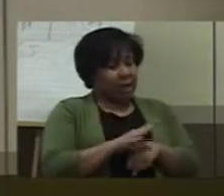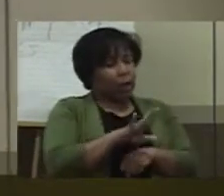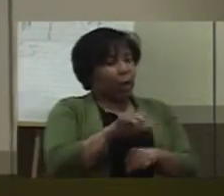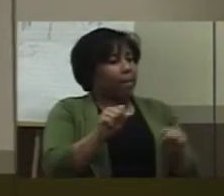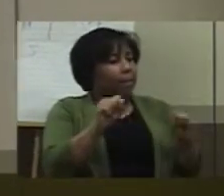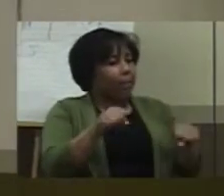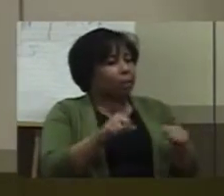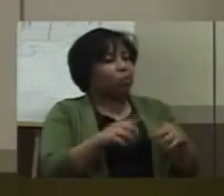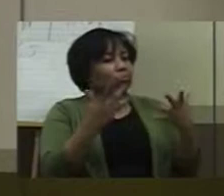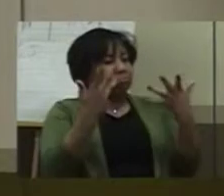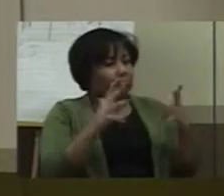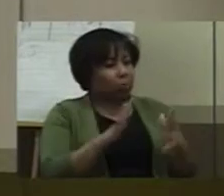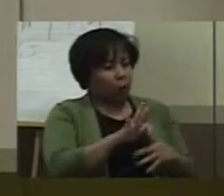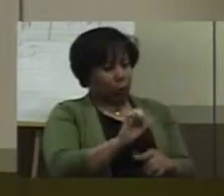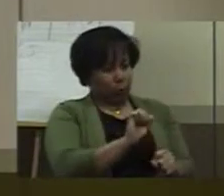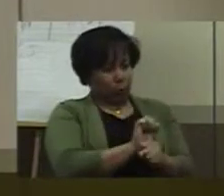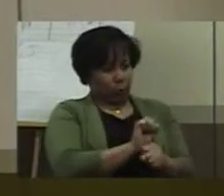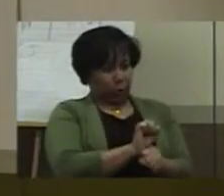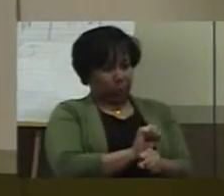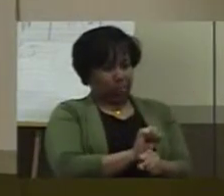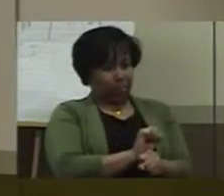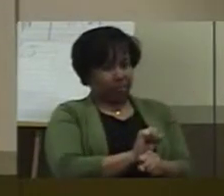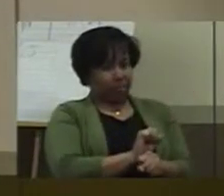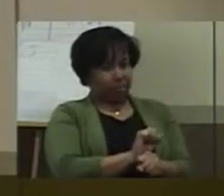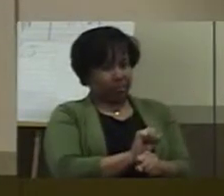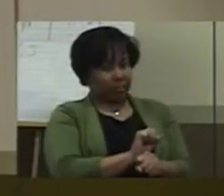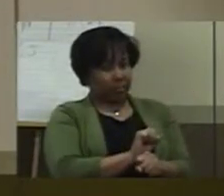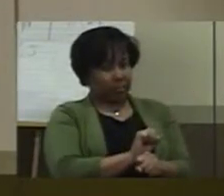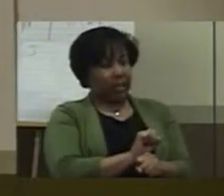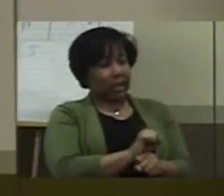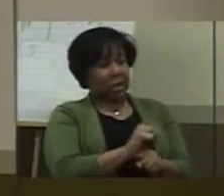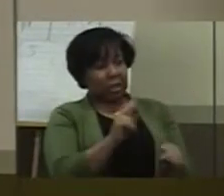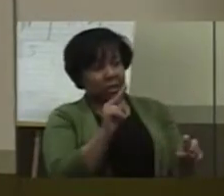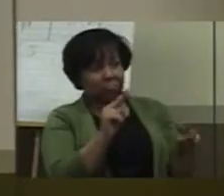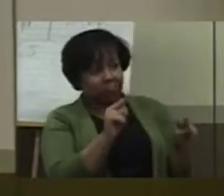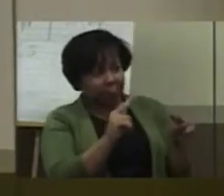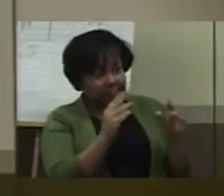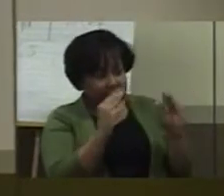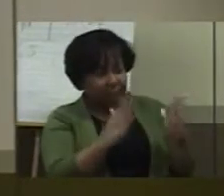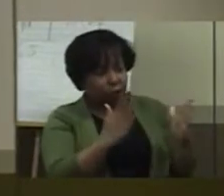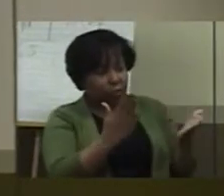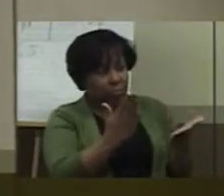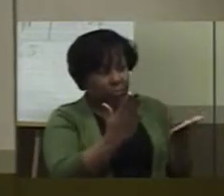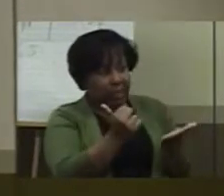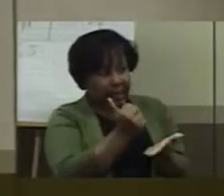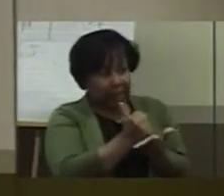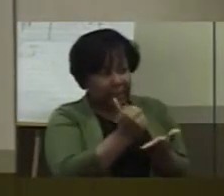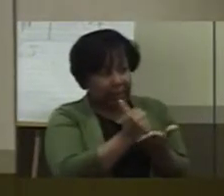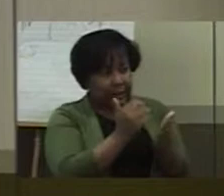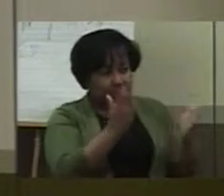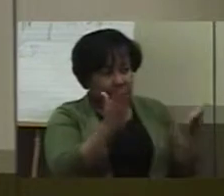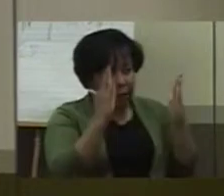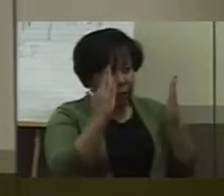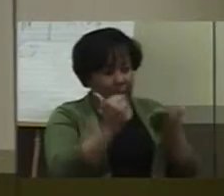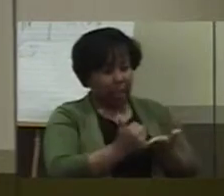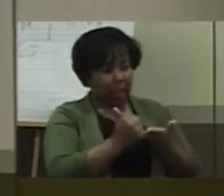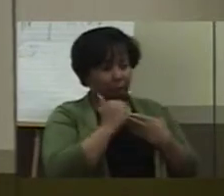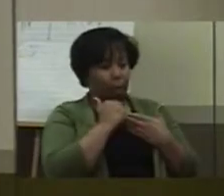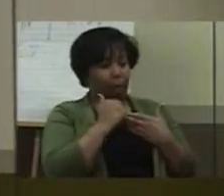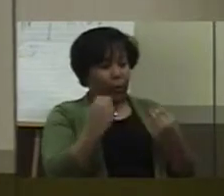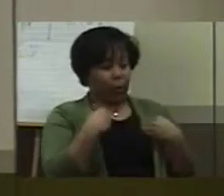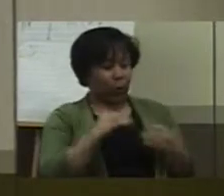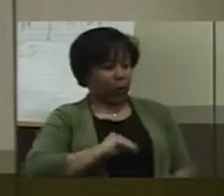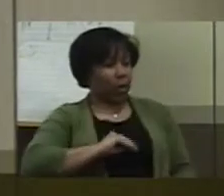her ability to complete the work and she's seeking teacher attention to help her have